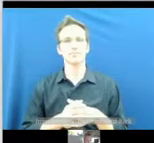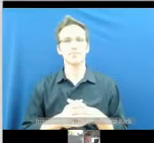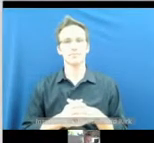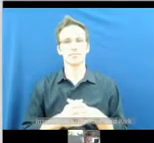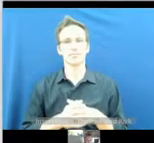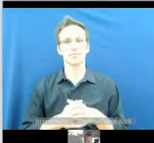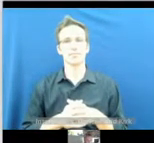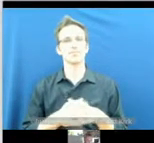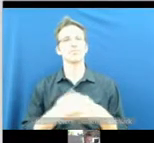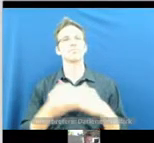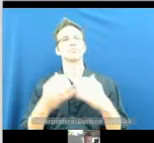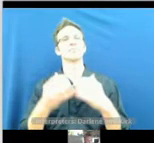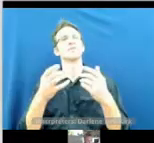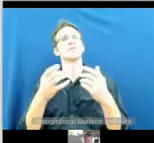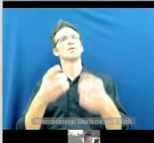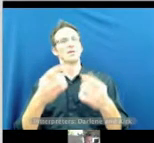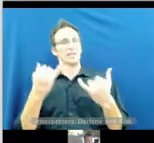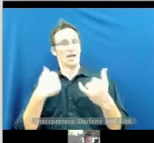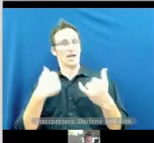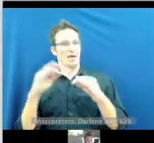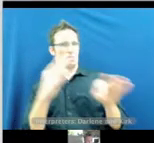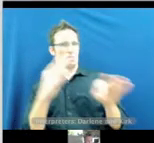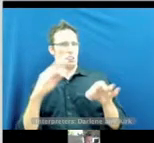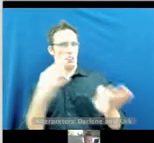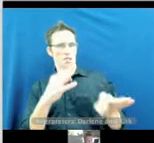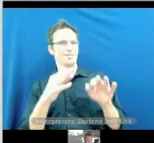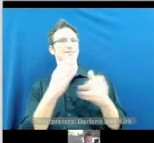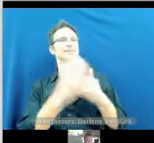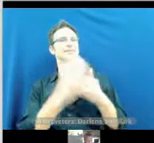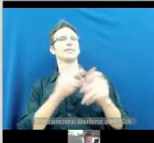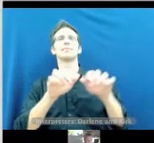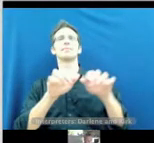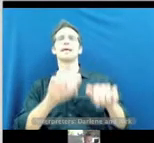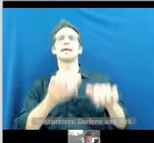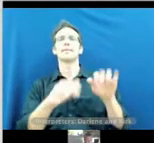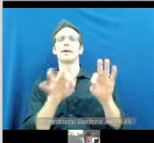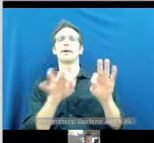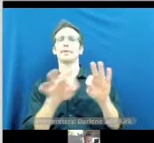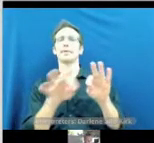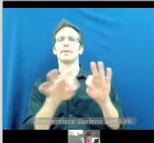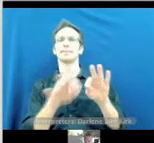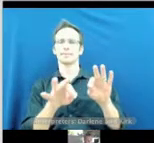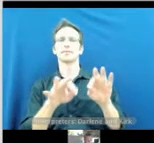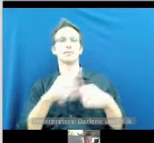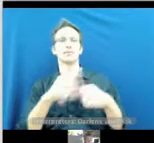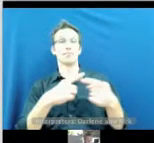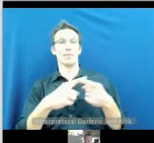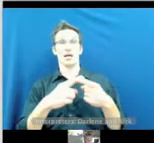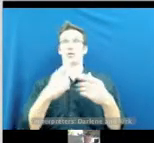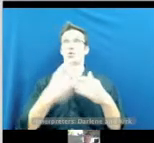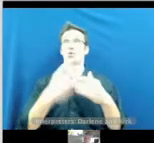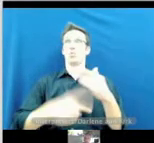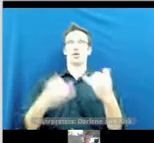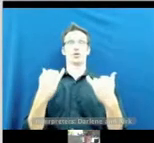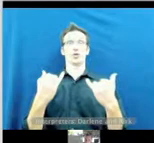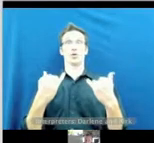I'm reviewing some of the comments about people who, in terms of current perspective. So we have